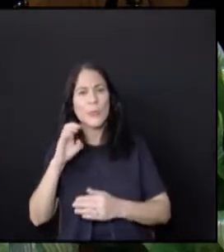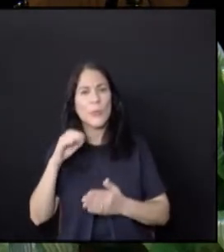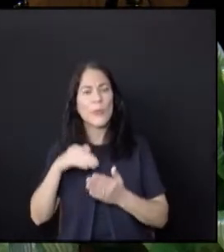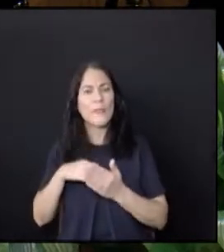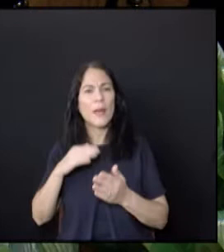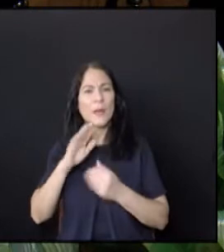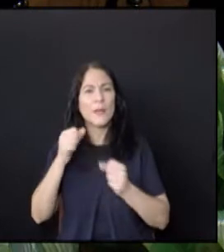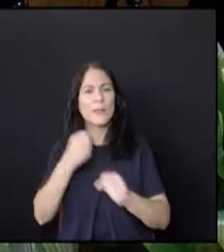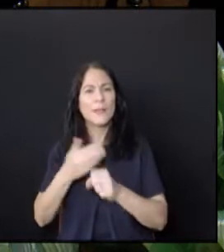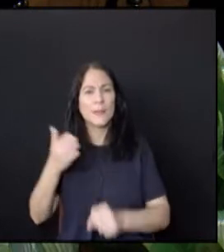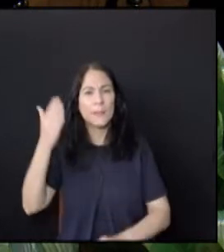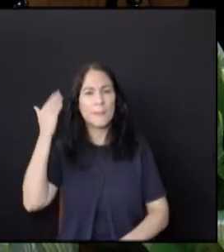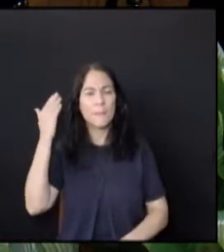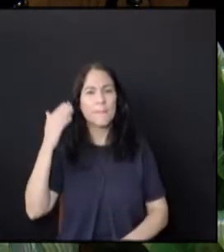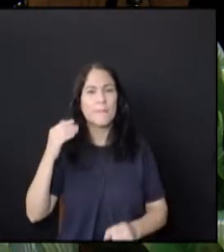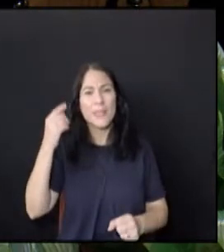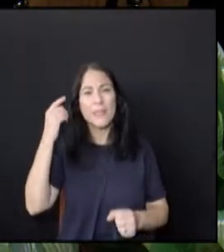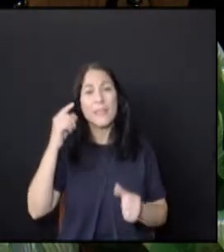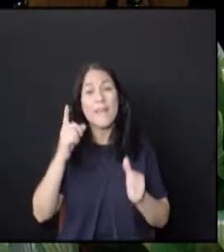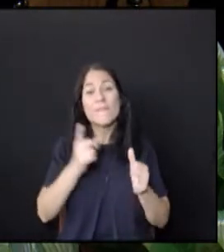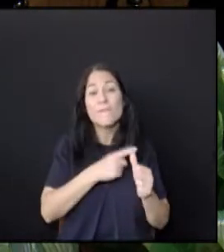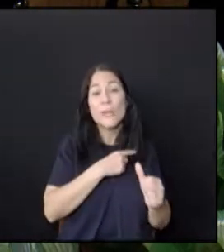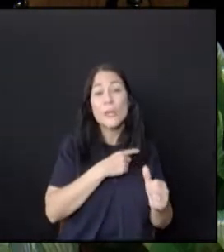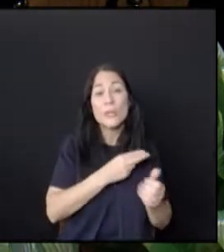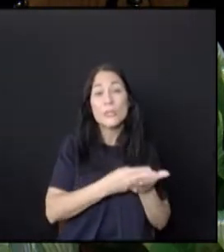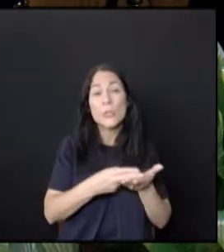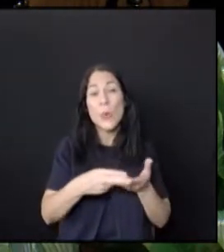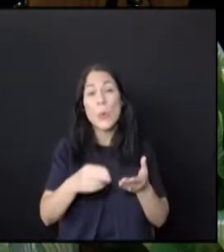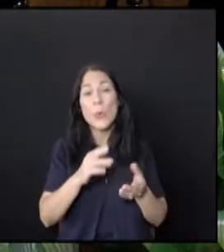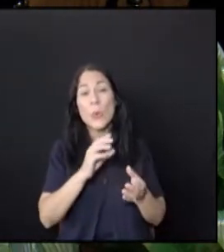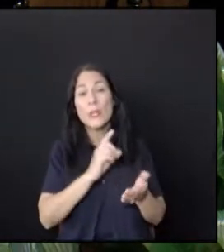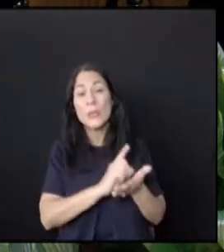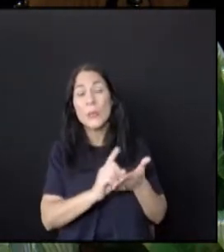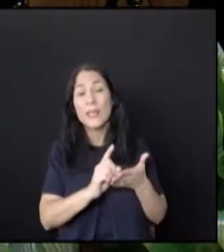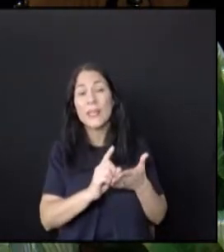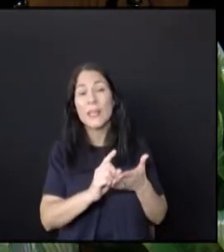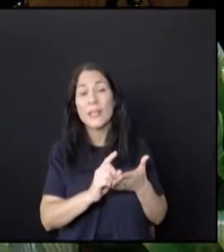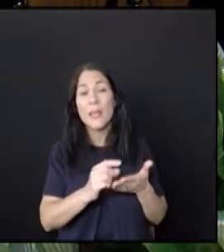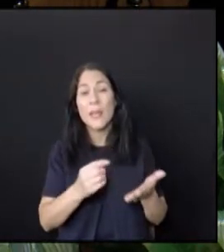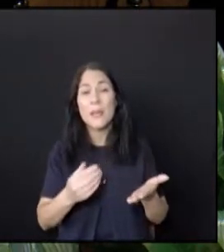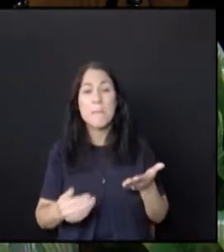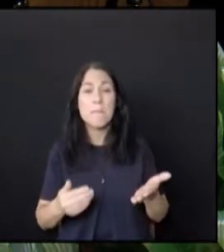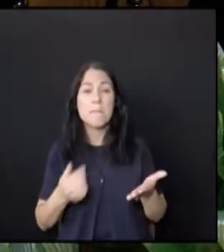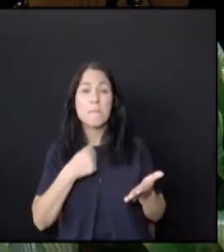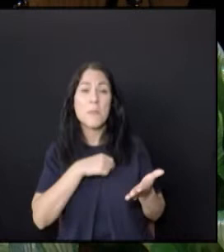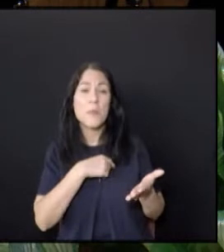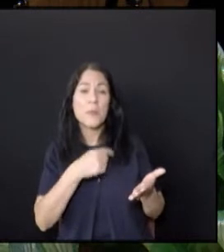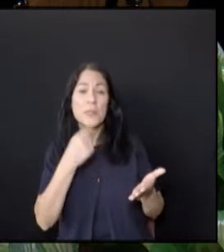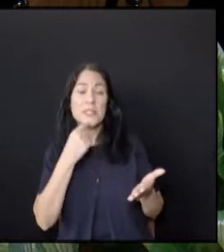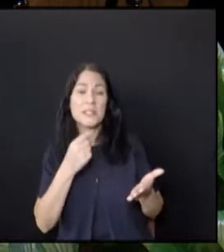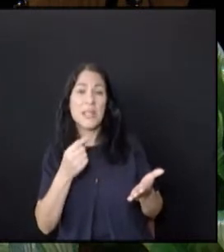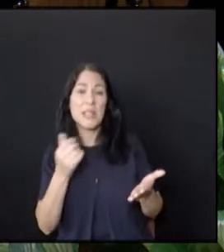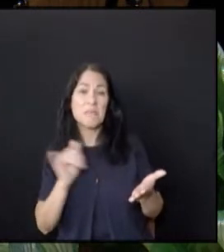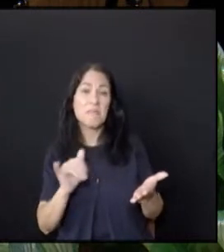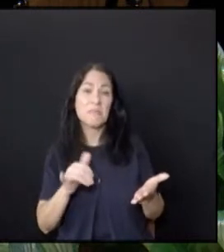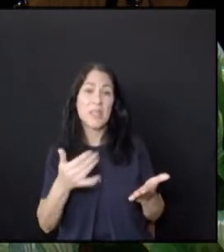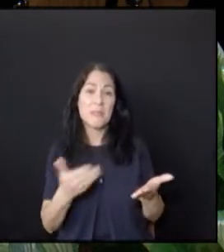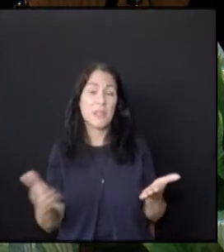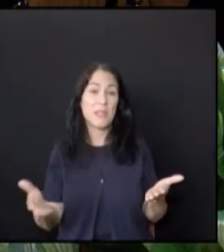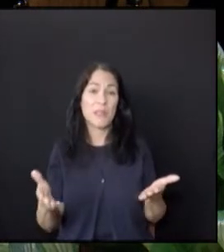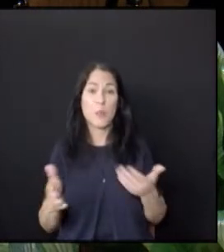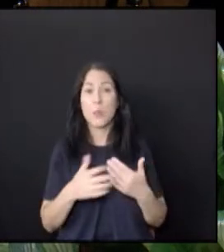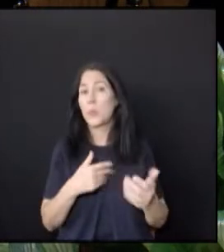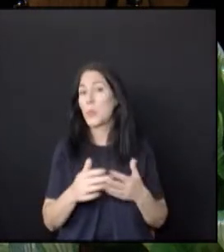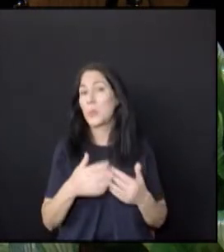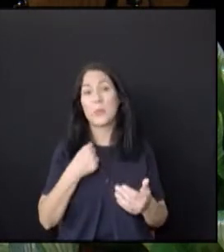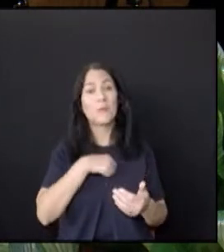first Holy Week, I have to believe most of us would find ourselves saying the very same thing. Whatever we expected, it